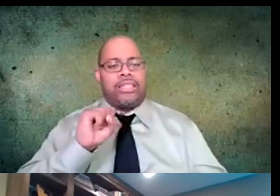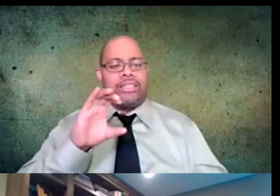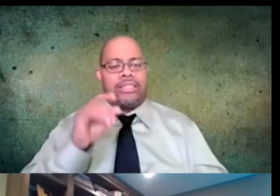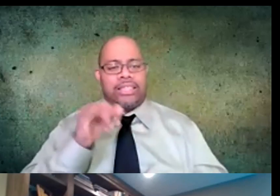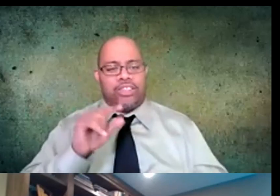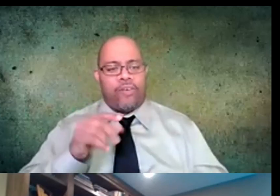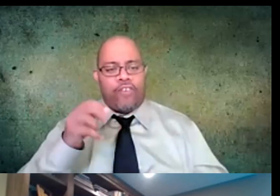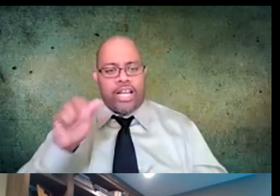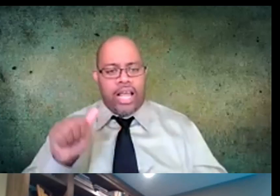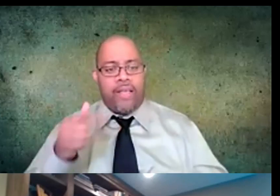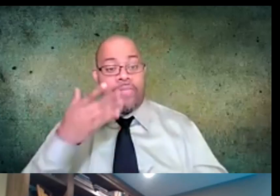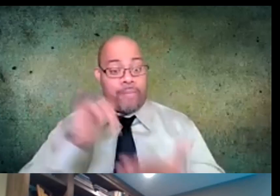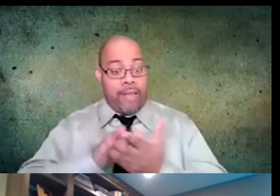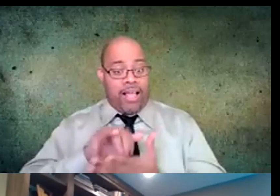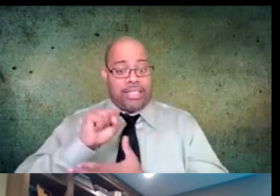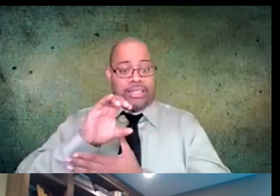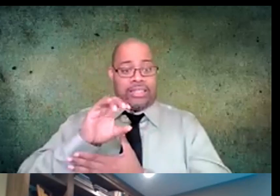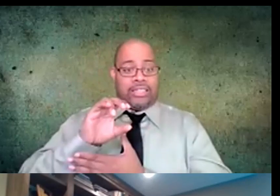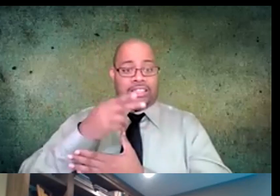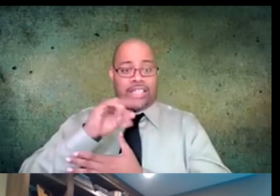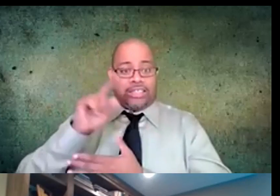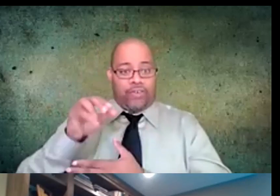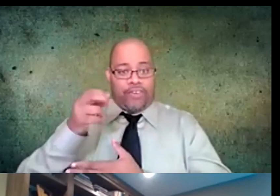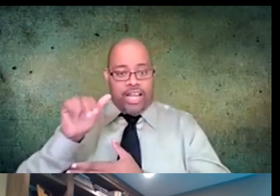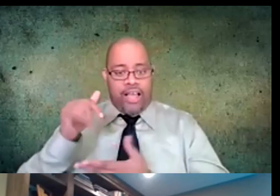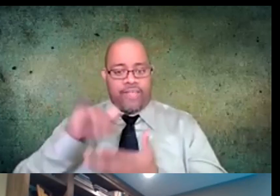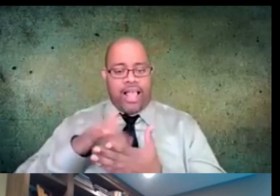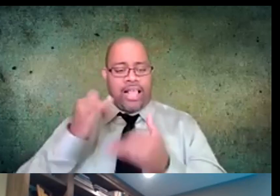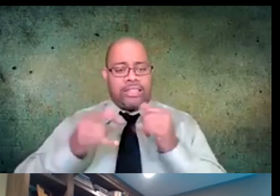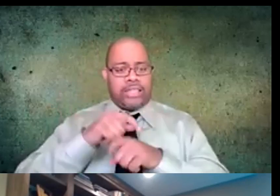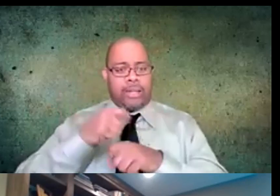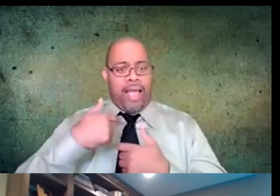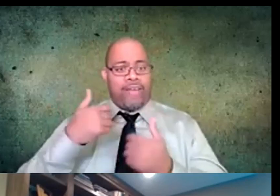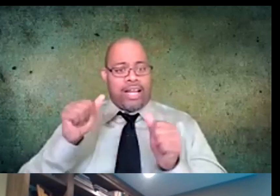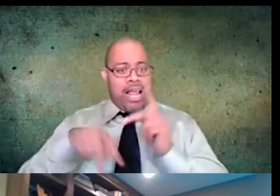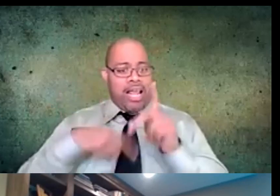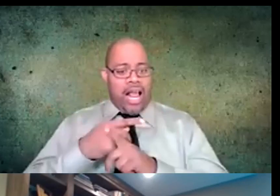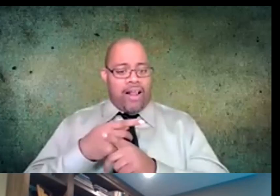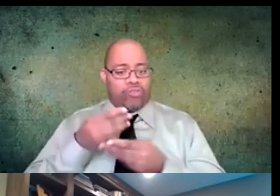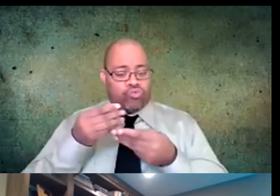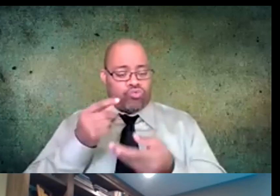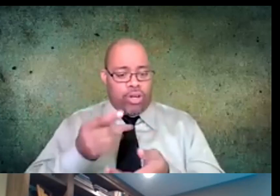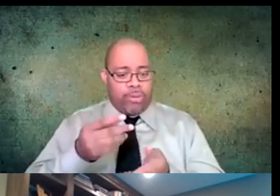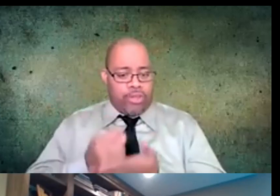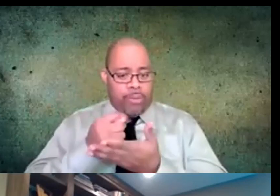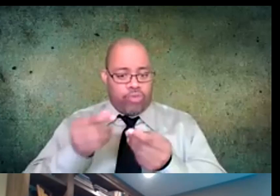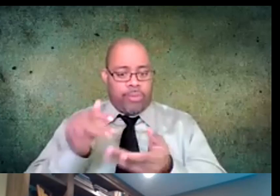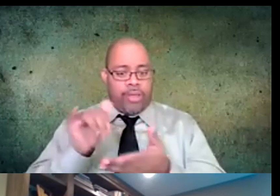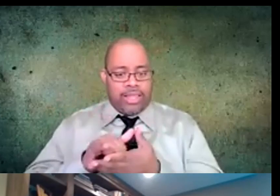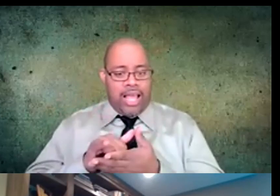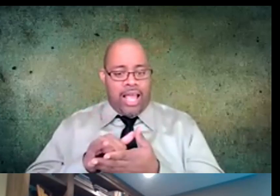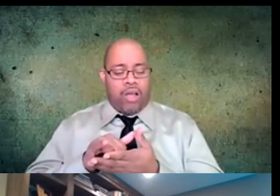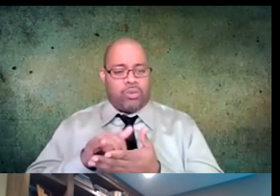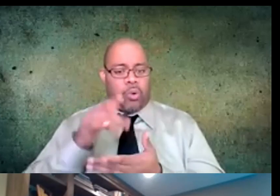about schizophrenia, right? Last time there's any meaningful treatment was almost 20 years ago that got to the market. So this is